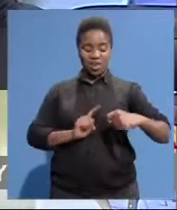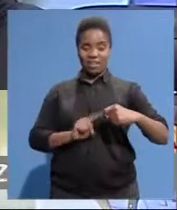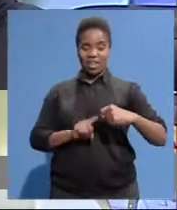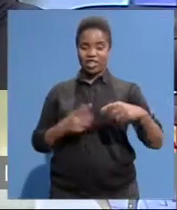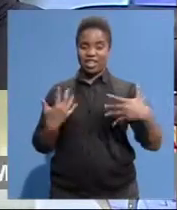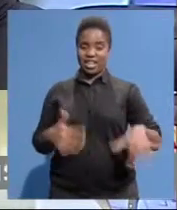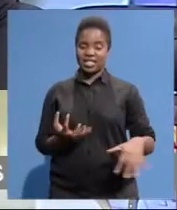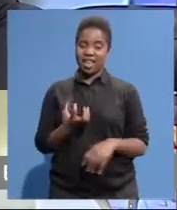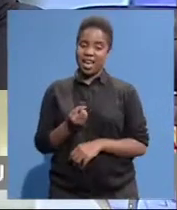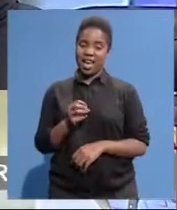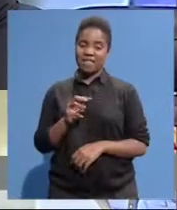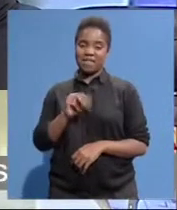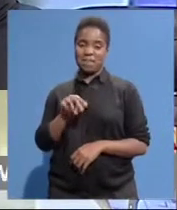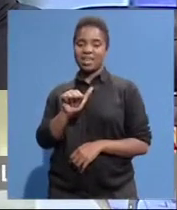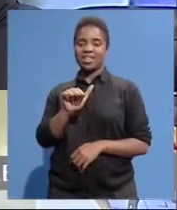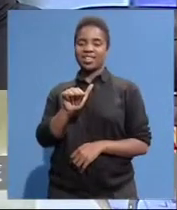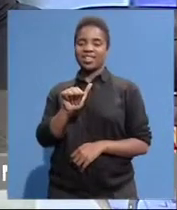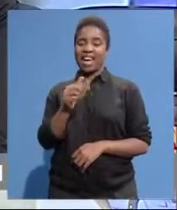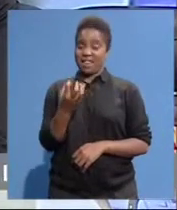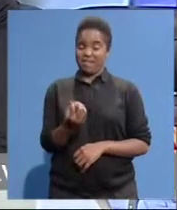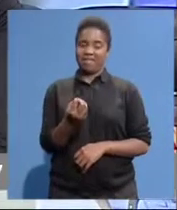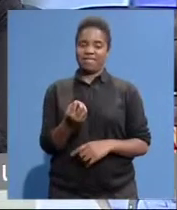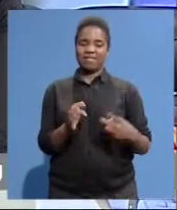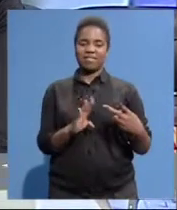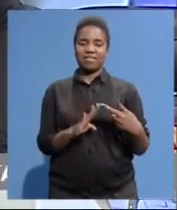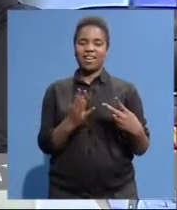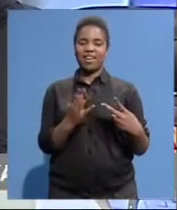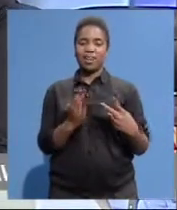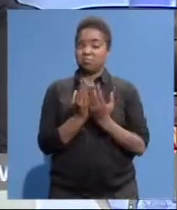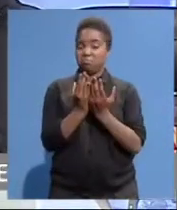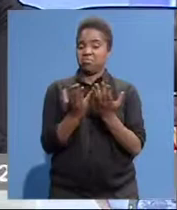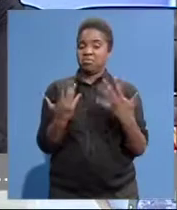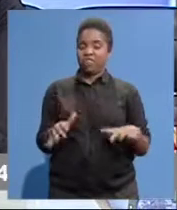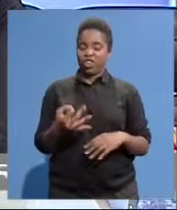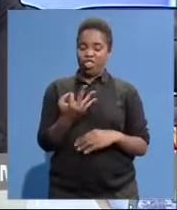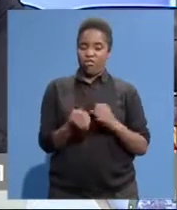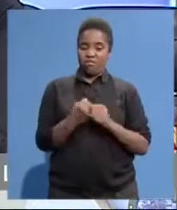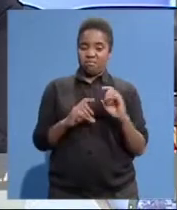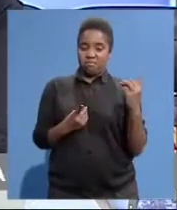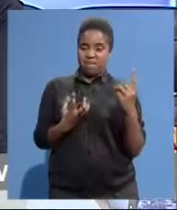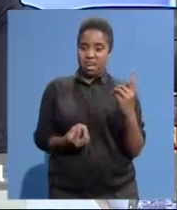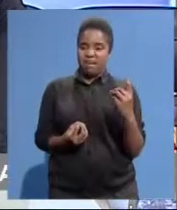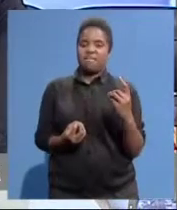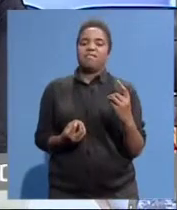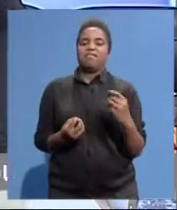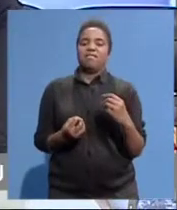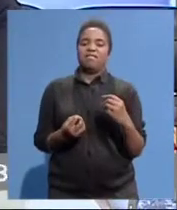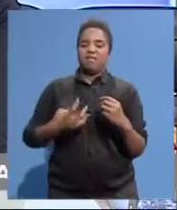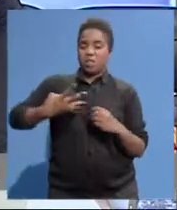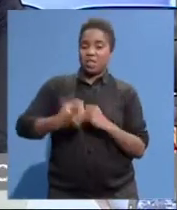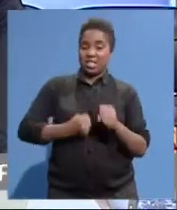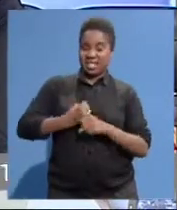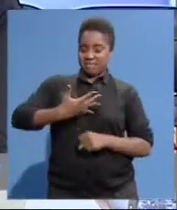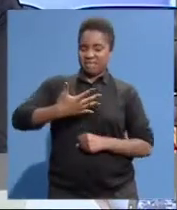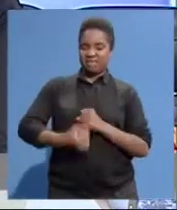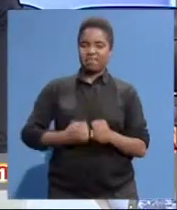master's degree, I think I hold two really big highlights, one of which was sharing the stage with Mam Sibongile